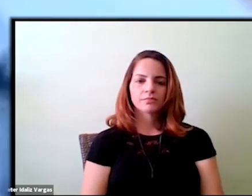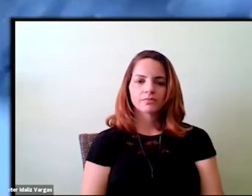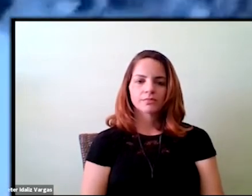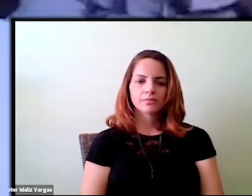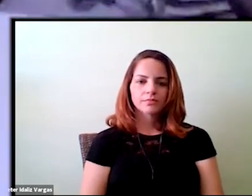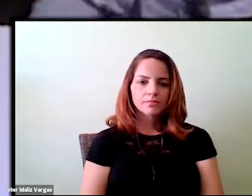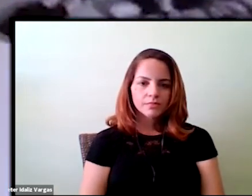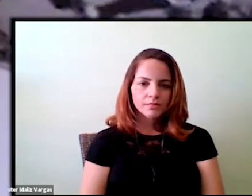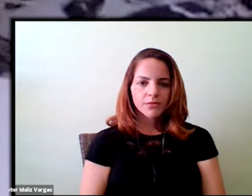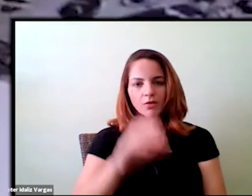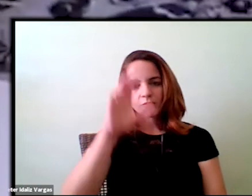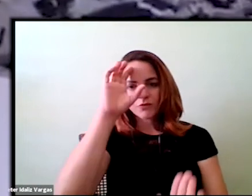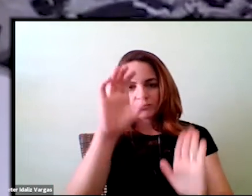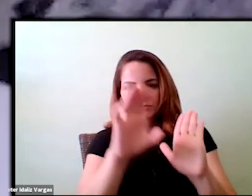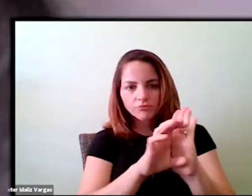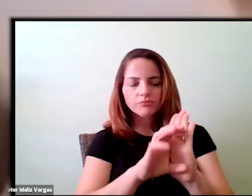Some photography.